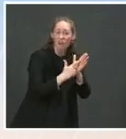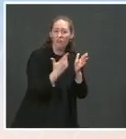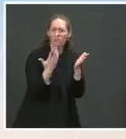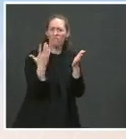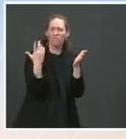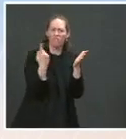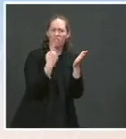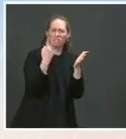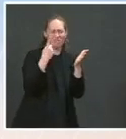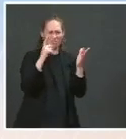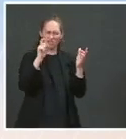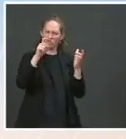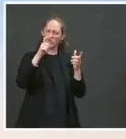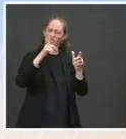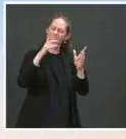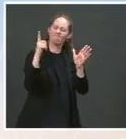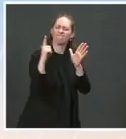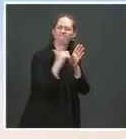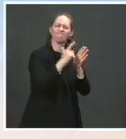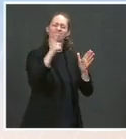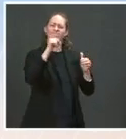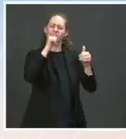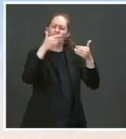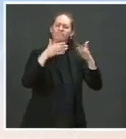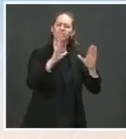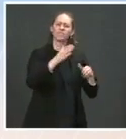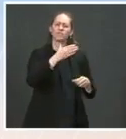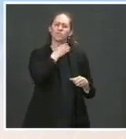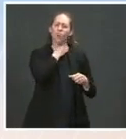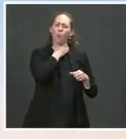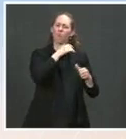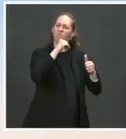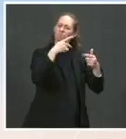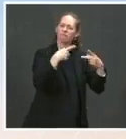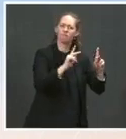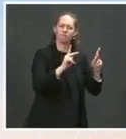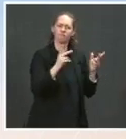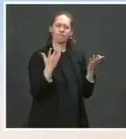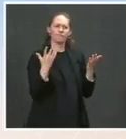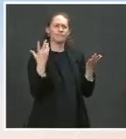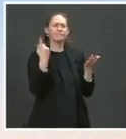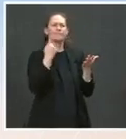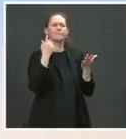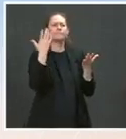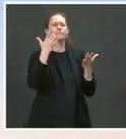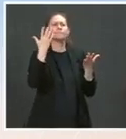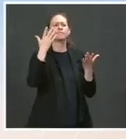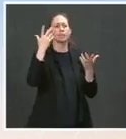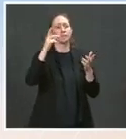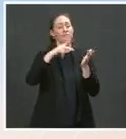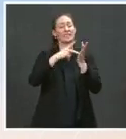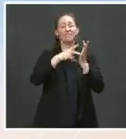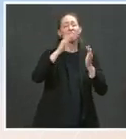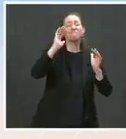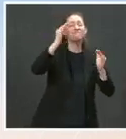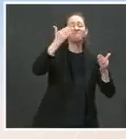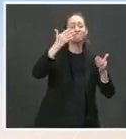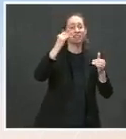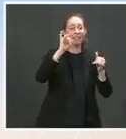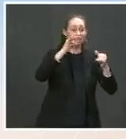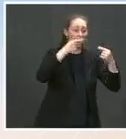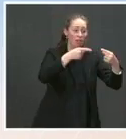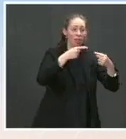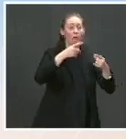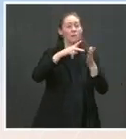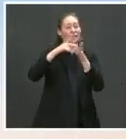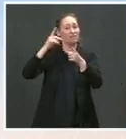chokeholds, but would restrict their use in some capacity, such as limiting federal funding or something like that, in order to get Republican support for that